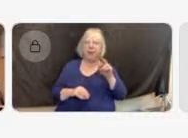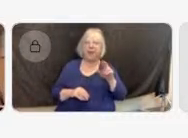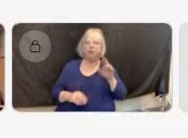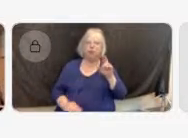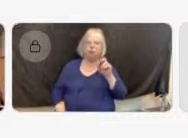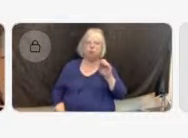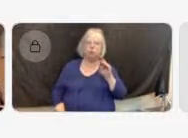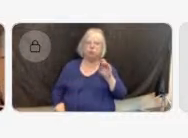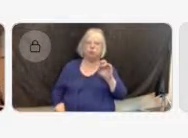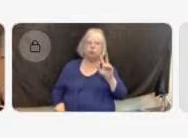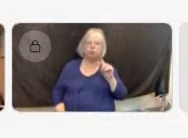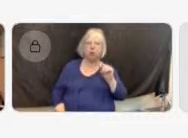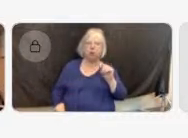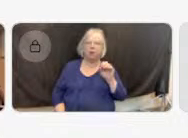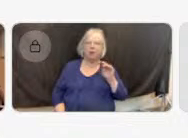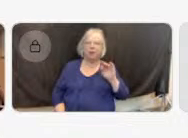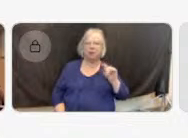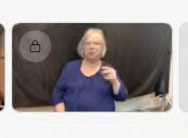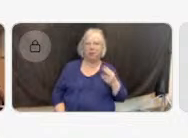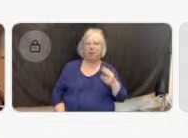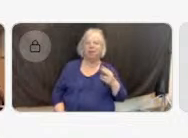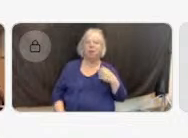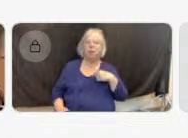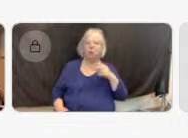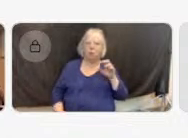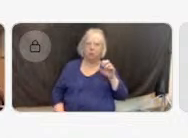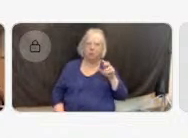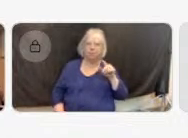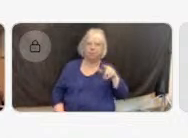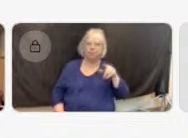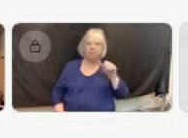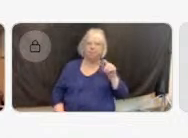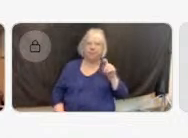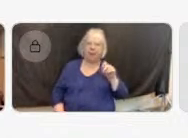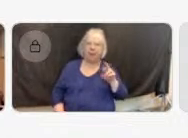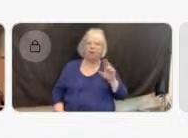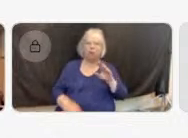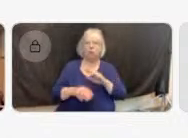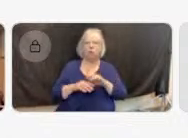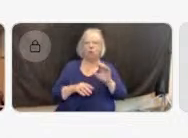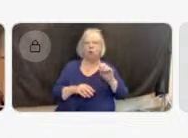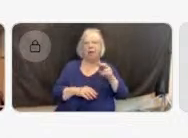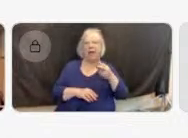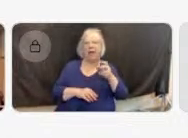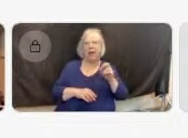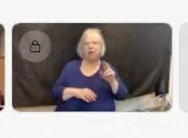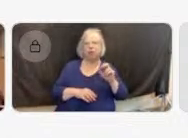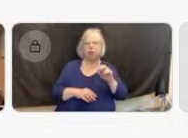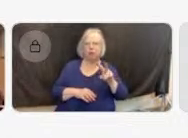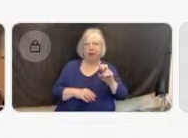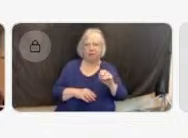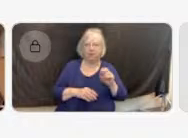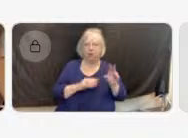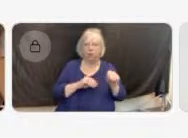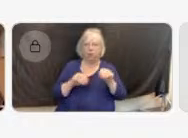and we pastor on Asher Avenue. We moved on to Asher Avenue in